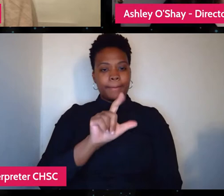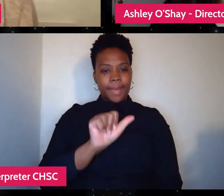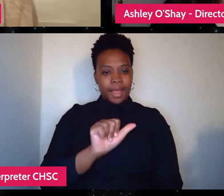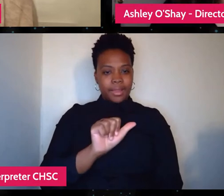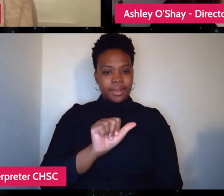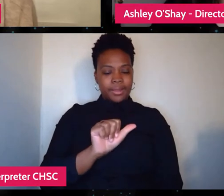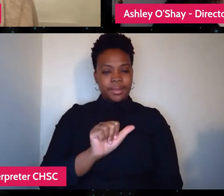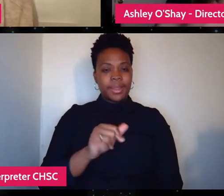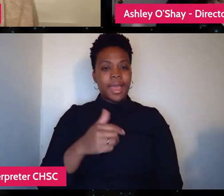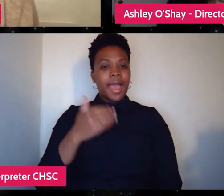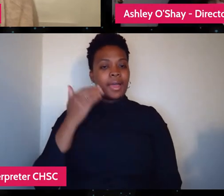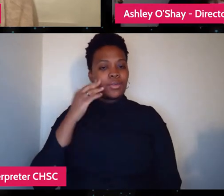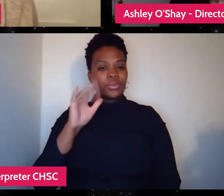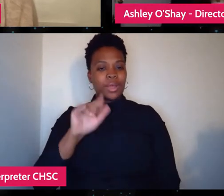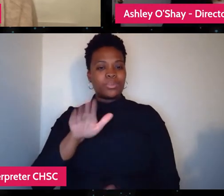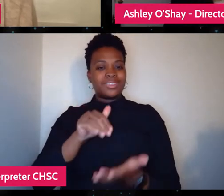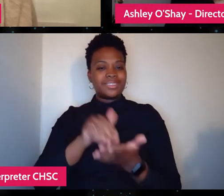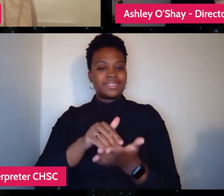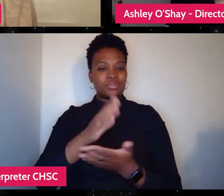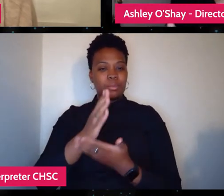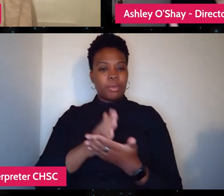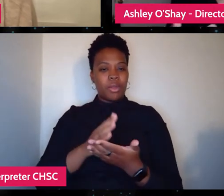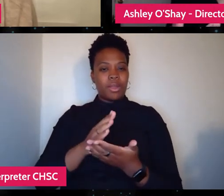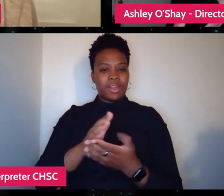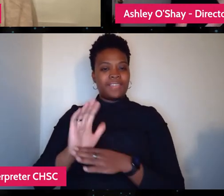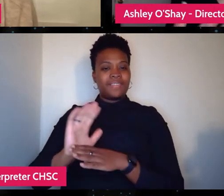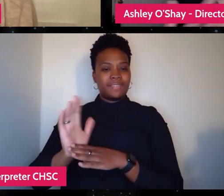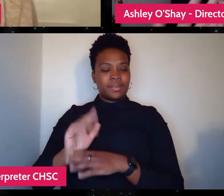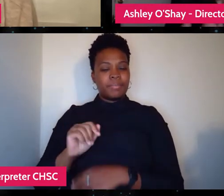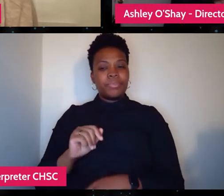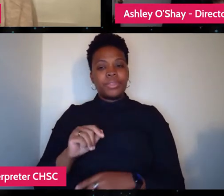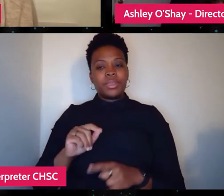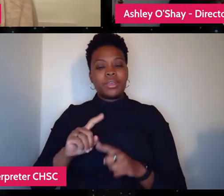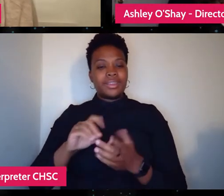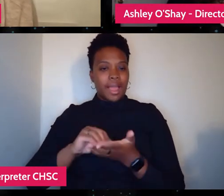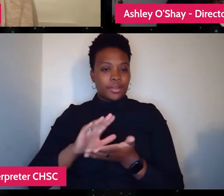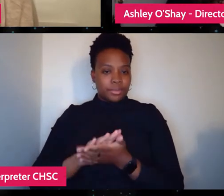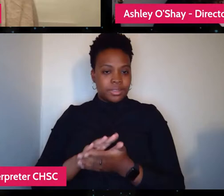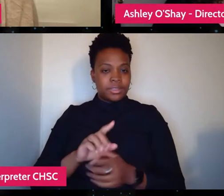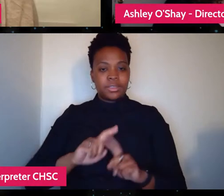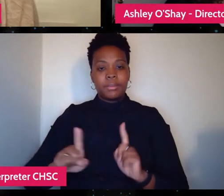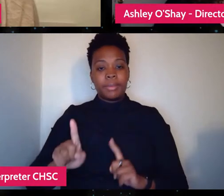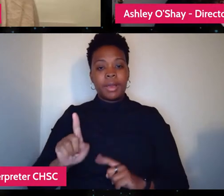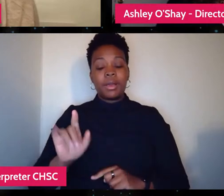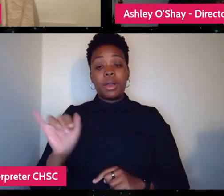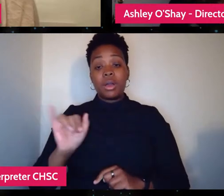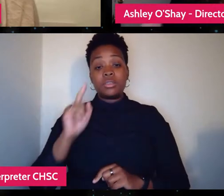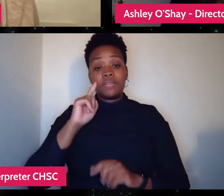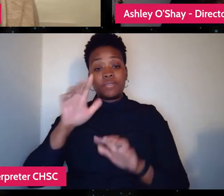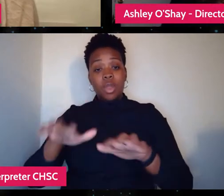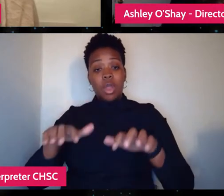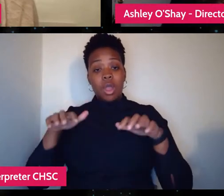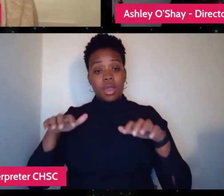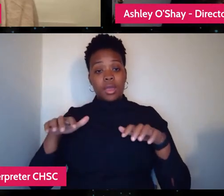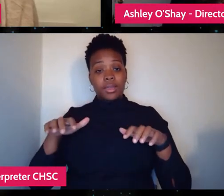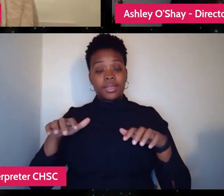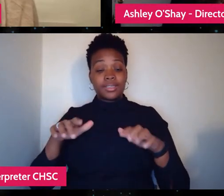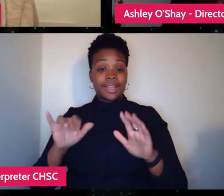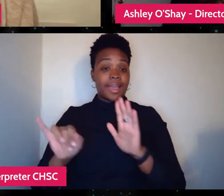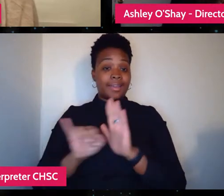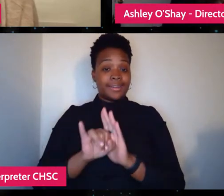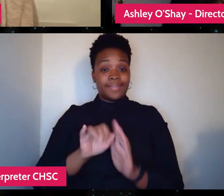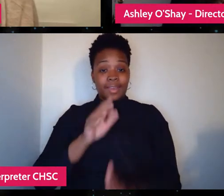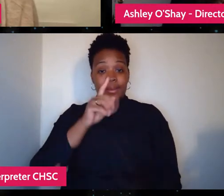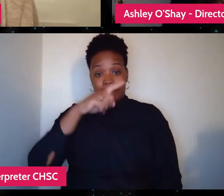documentation. And also just like for audience members that, you know, maybe identify as Black